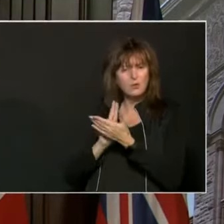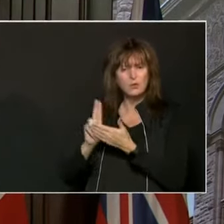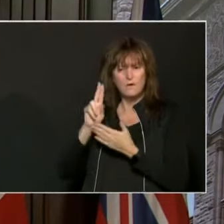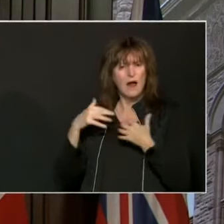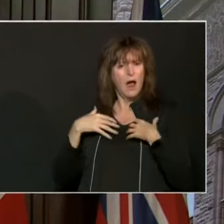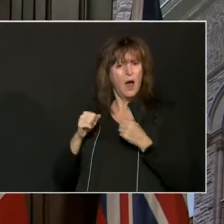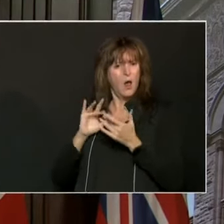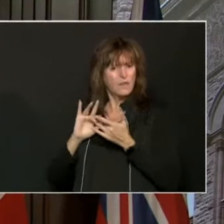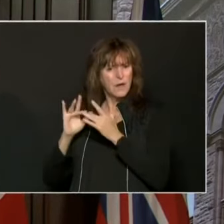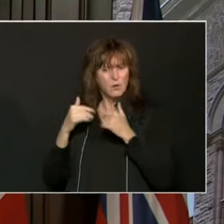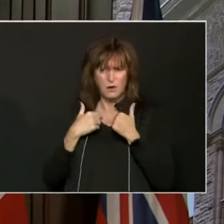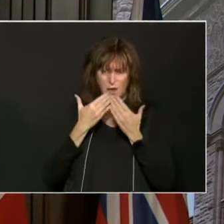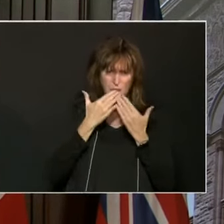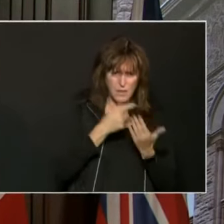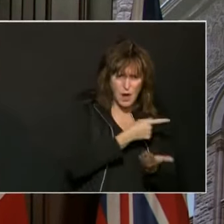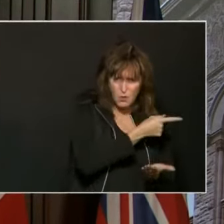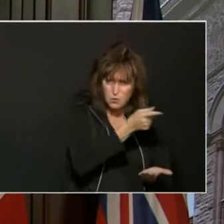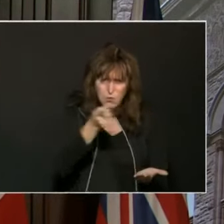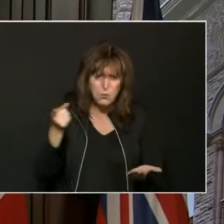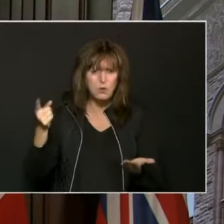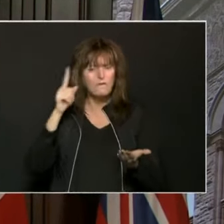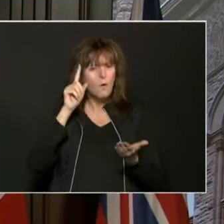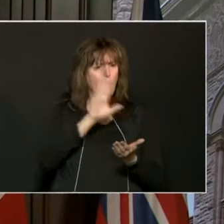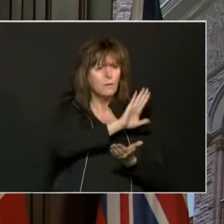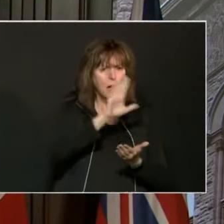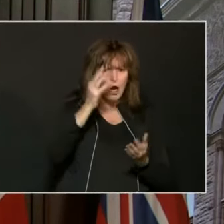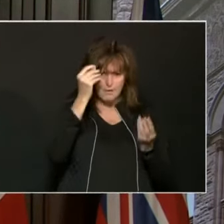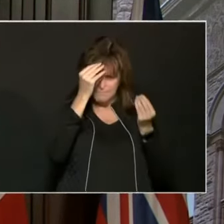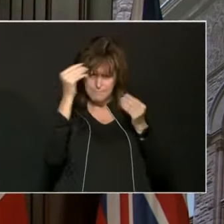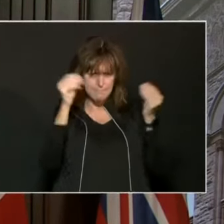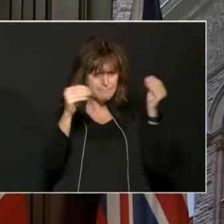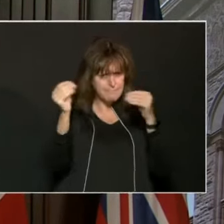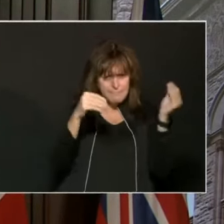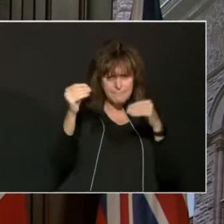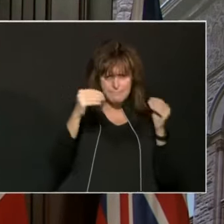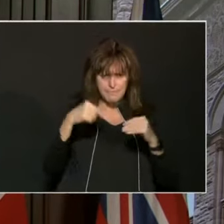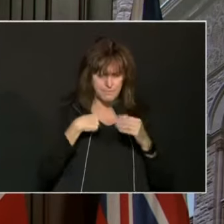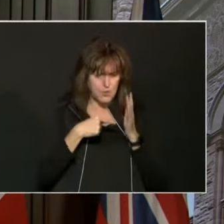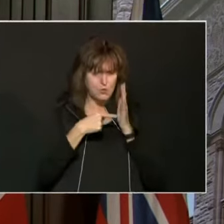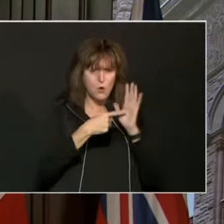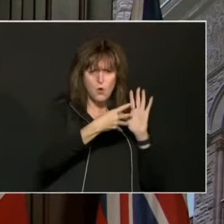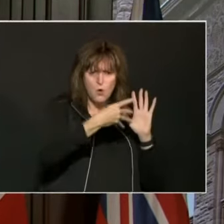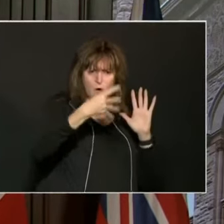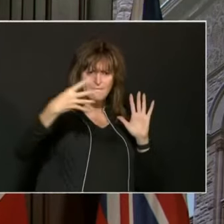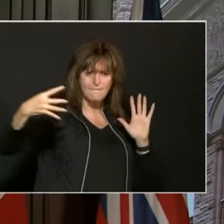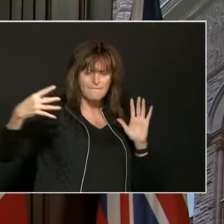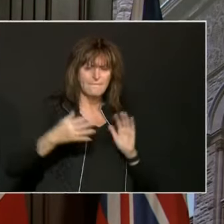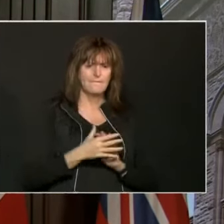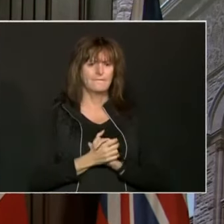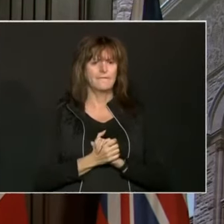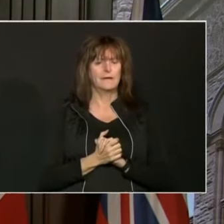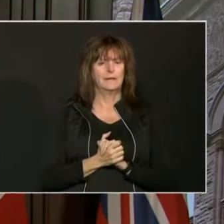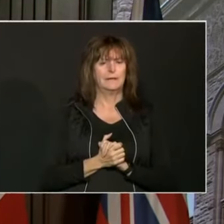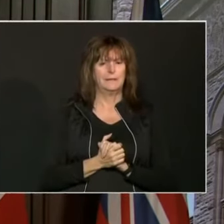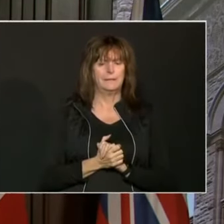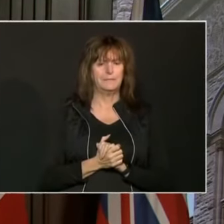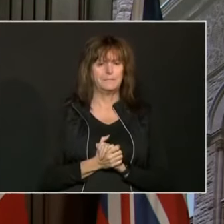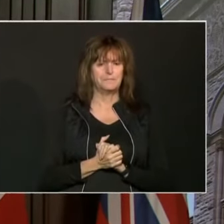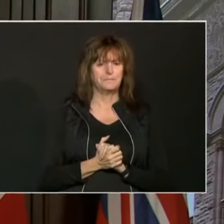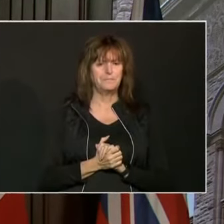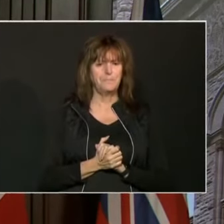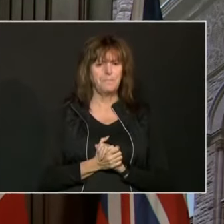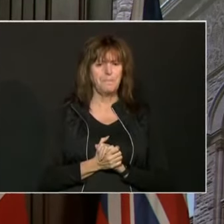of whom for this presentation have contributed data and analyses. I should note as well that as we go to the slides,